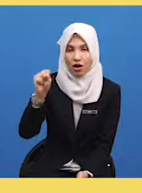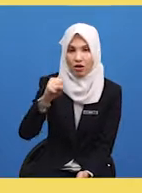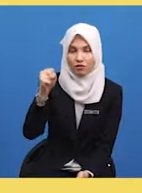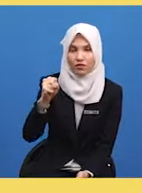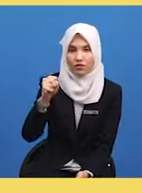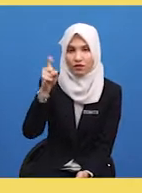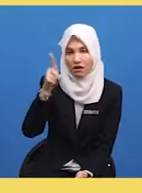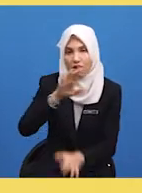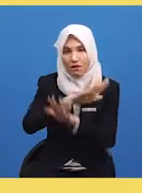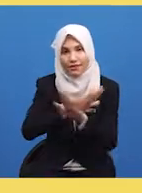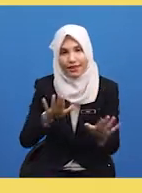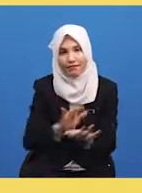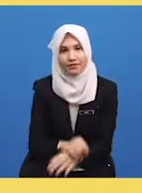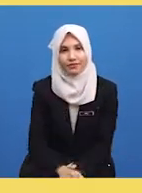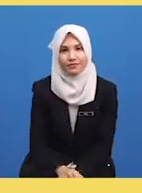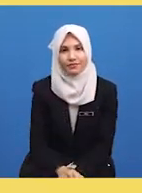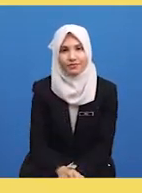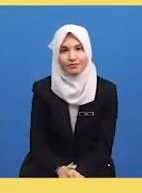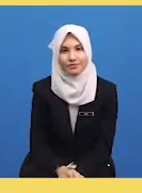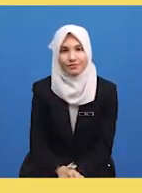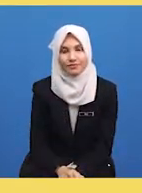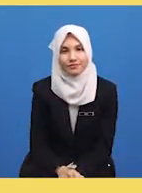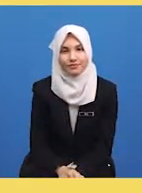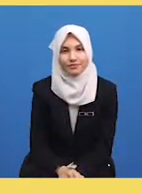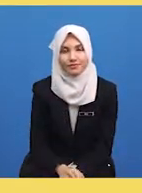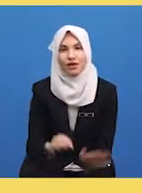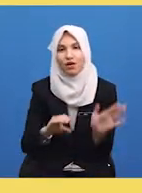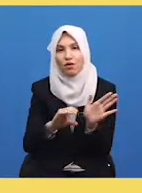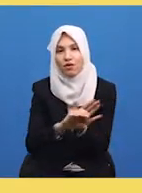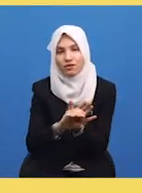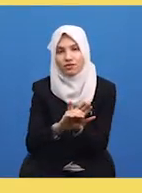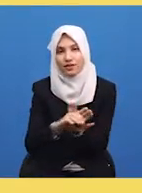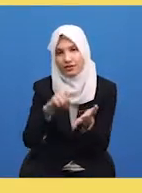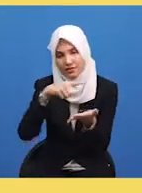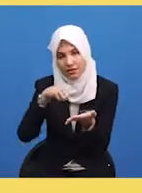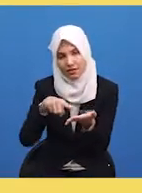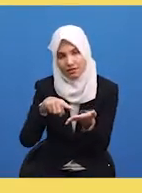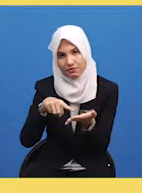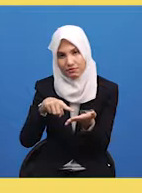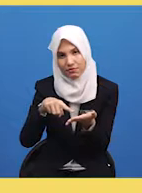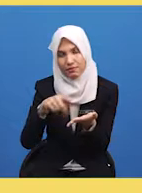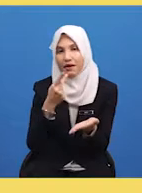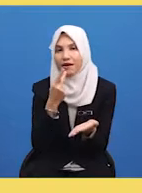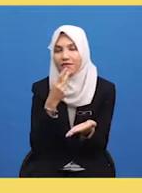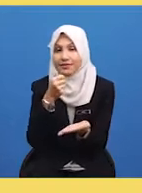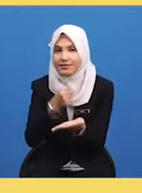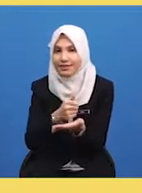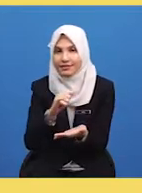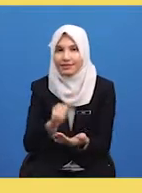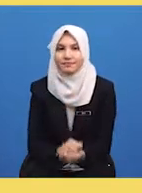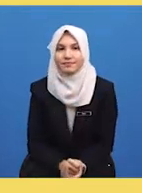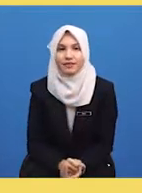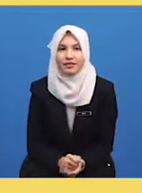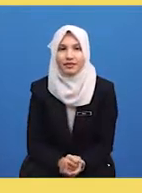always or never. For example, check your privacy settings. It's or